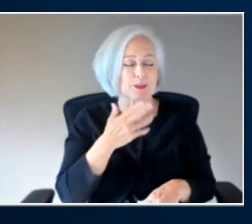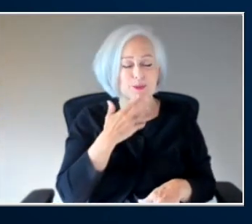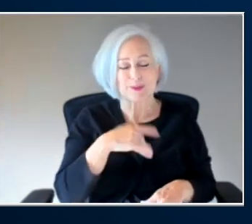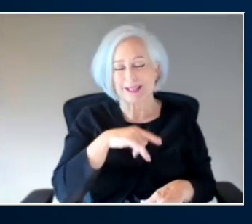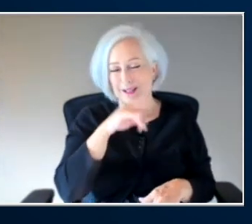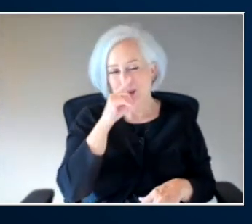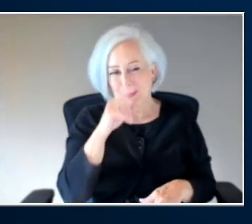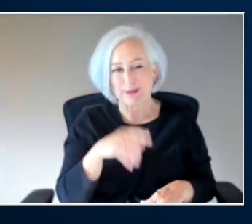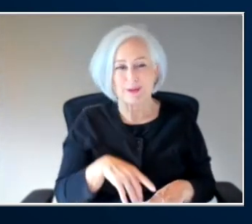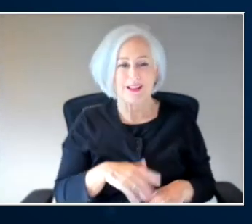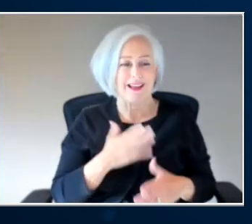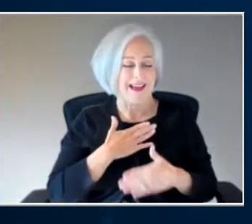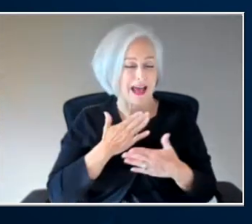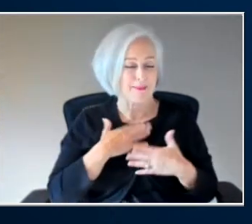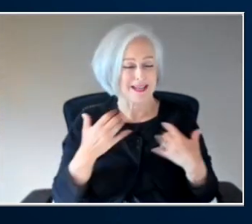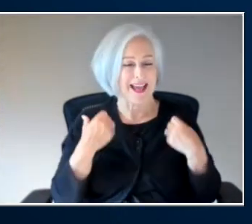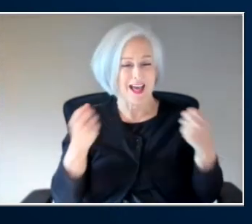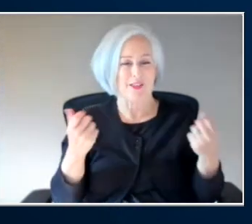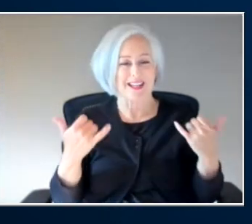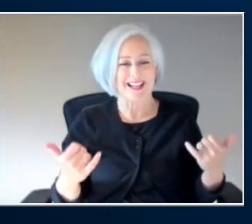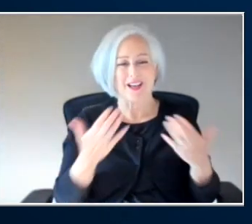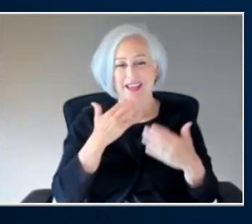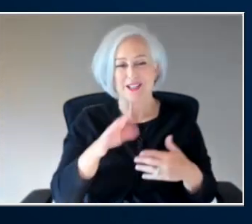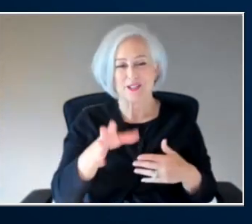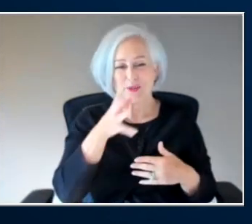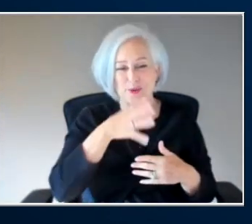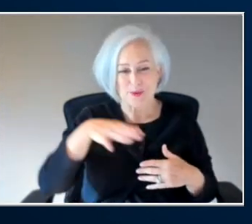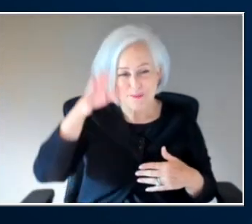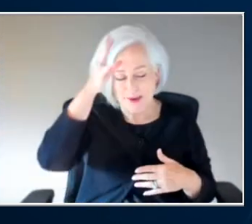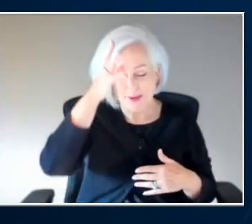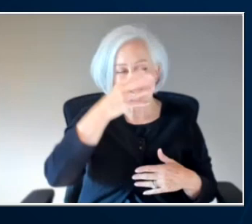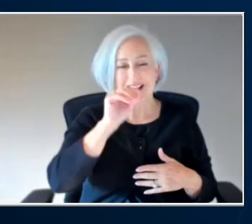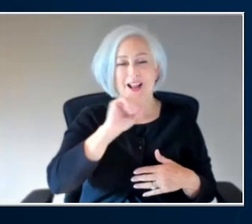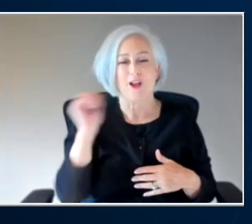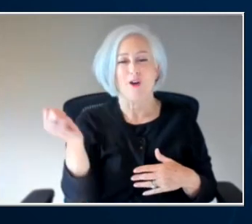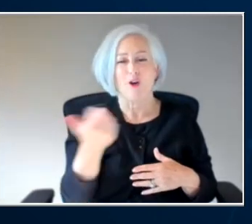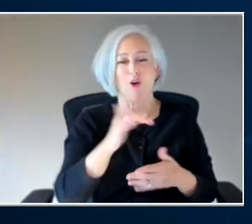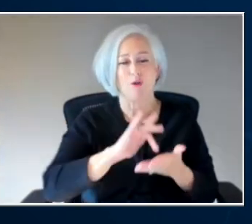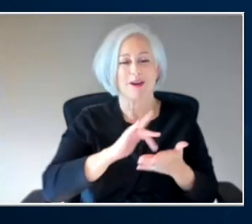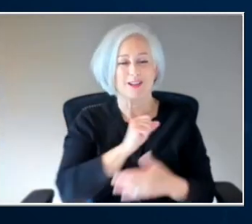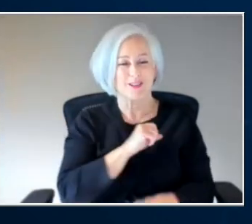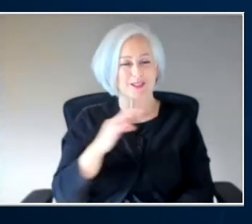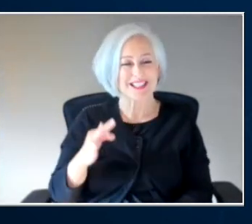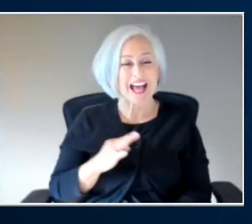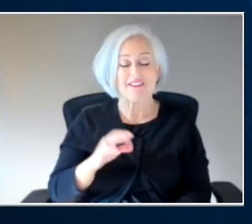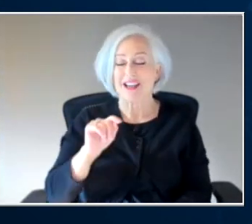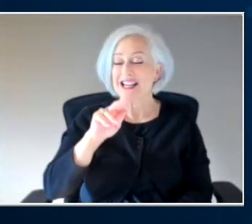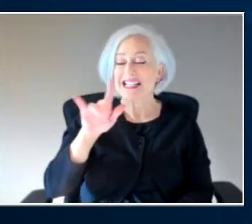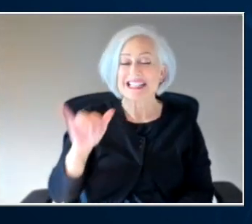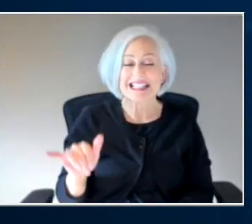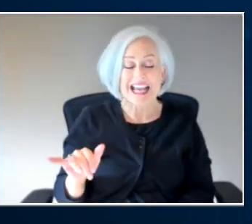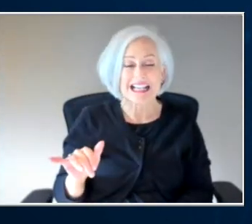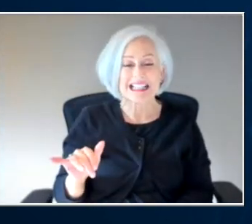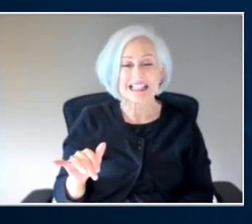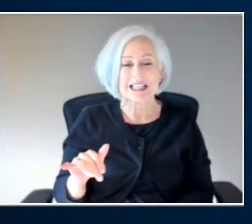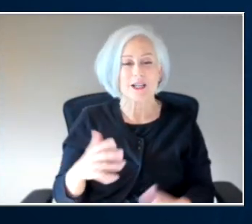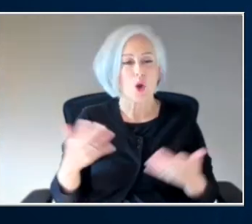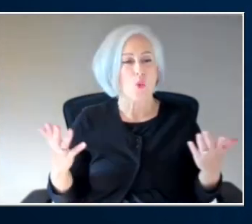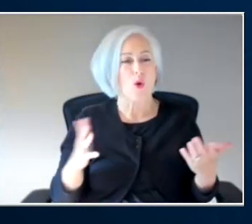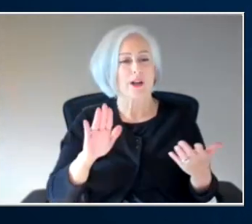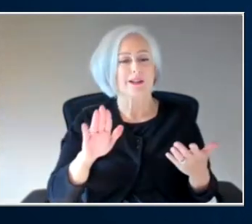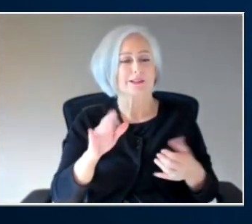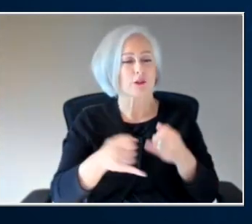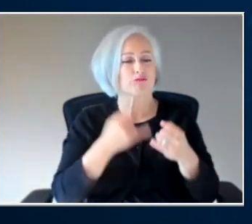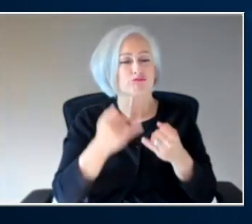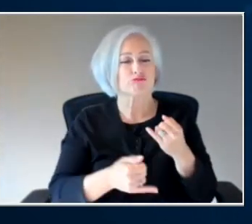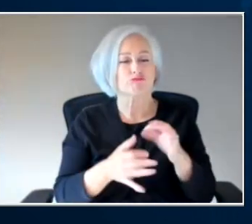so glad she's healthy now, thanks to her parents and all of the medical staff. So Stacey, I want to just ask you, what is the big takeaway from your story?